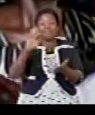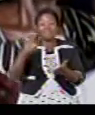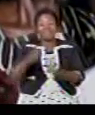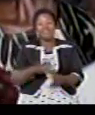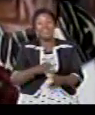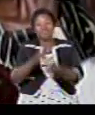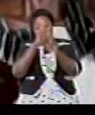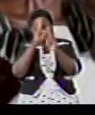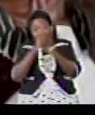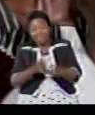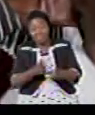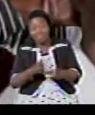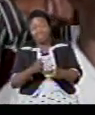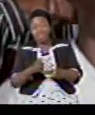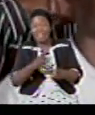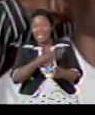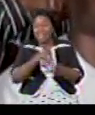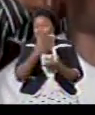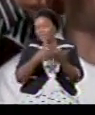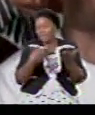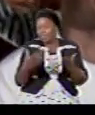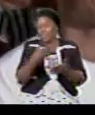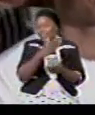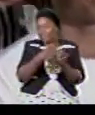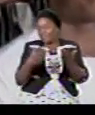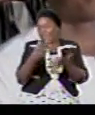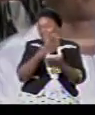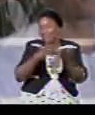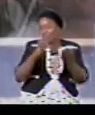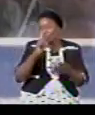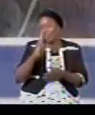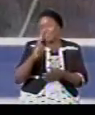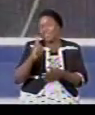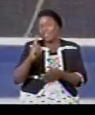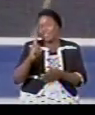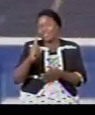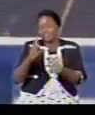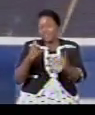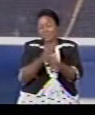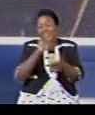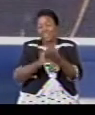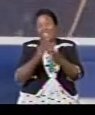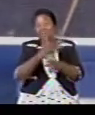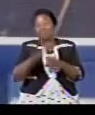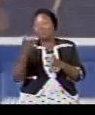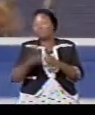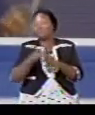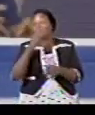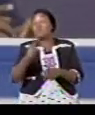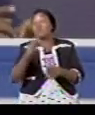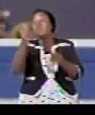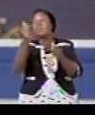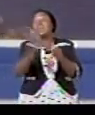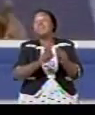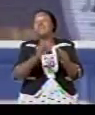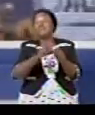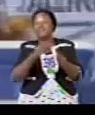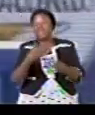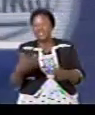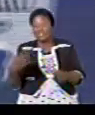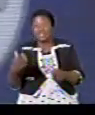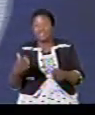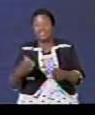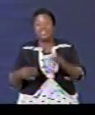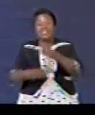honor, and something, somebody took that away from you, everything